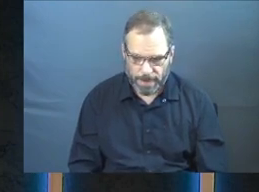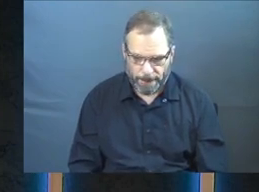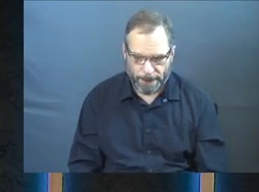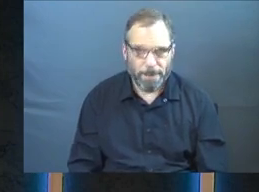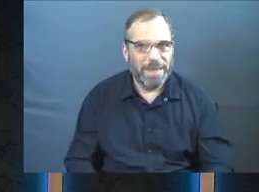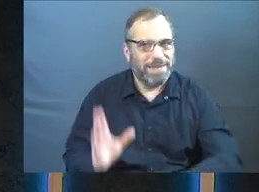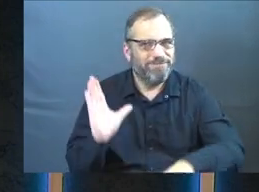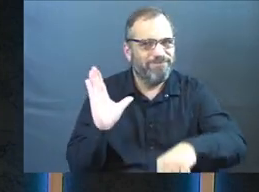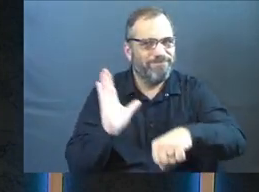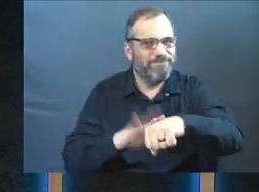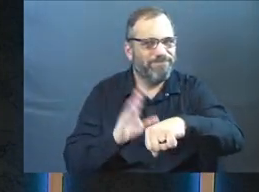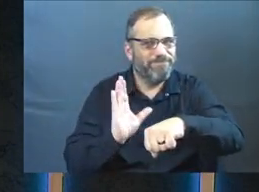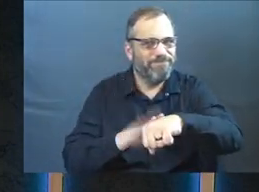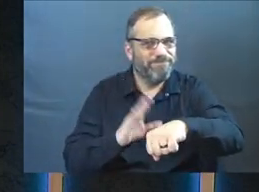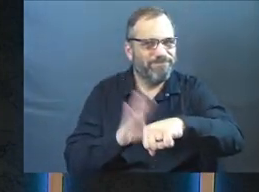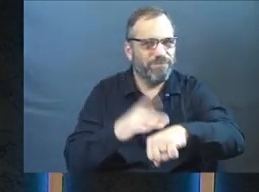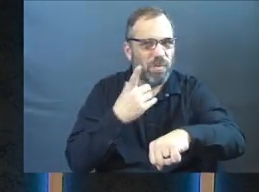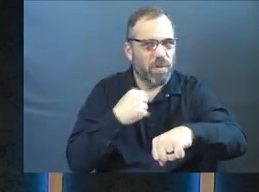It's a red flag.